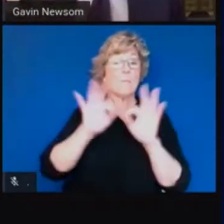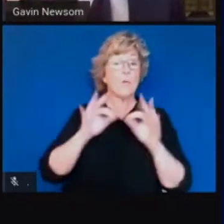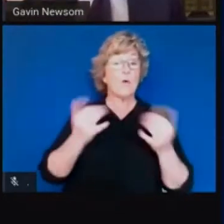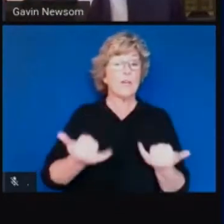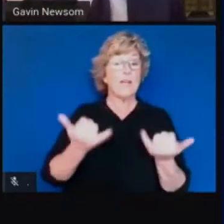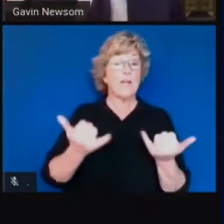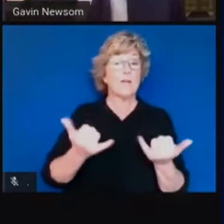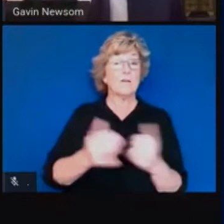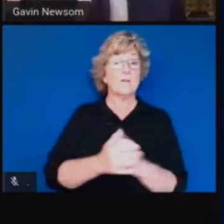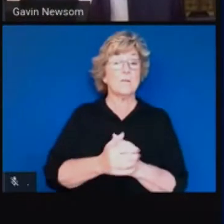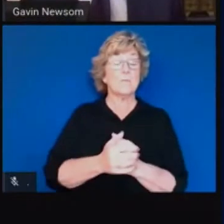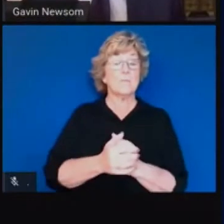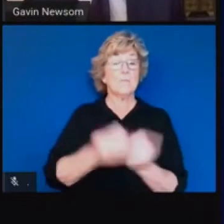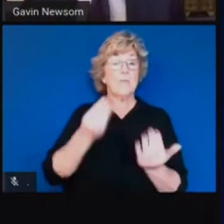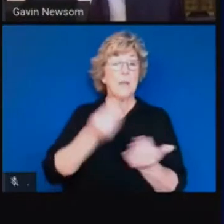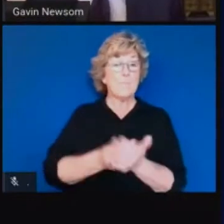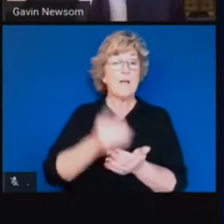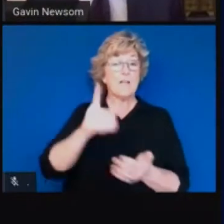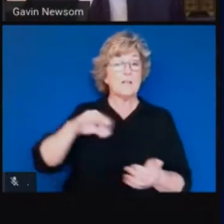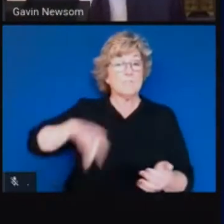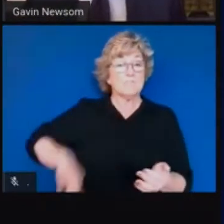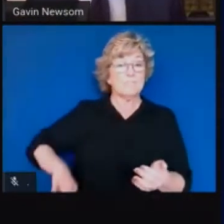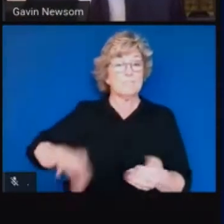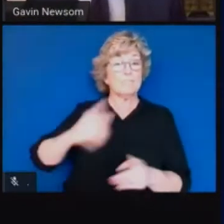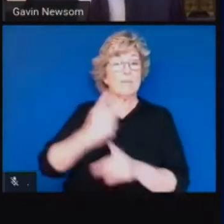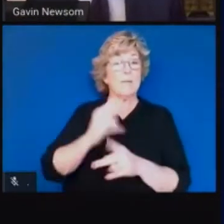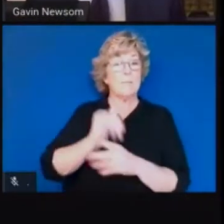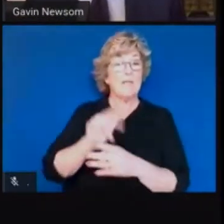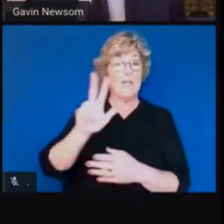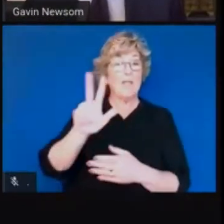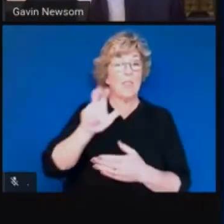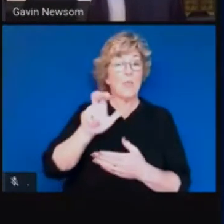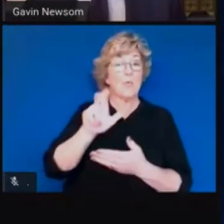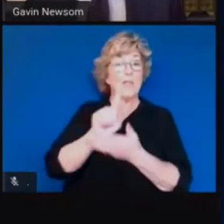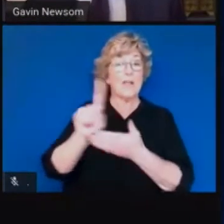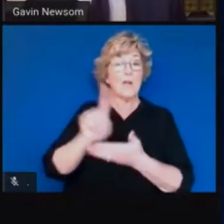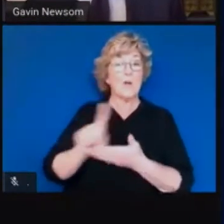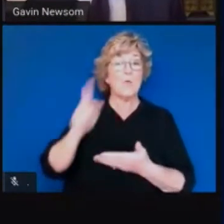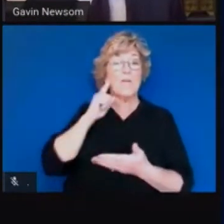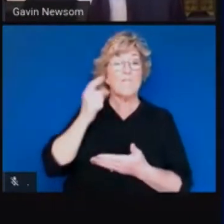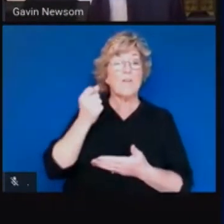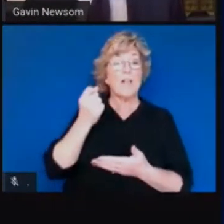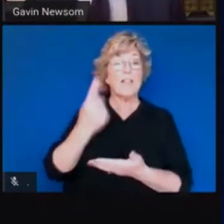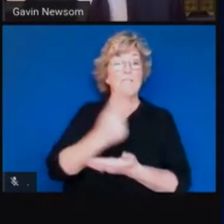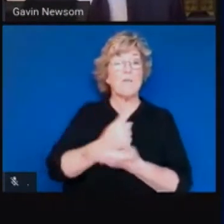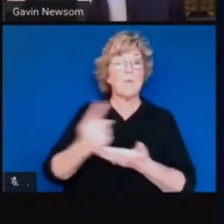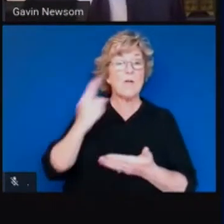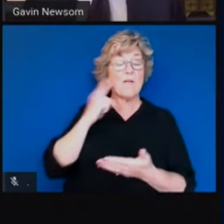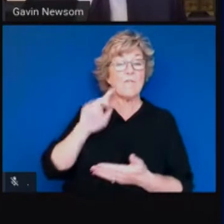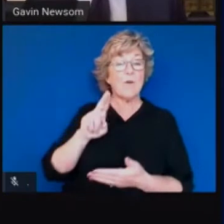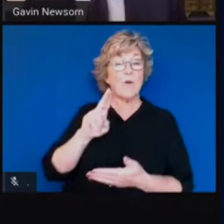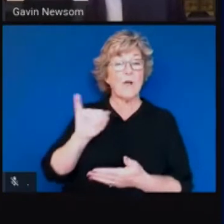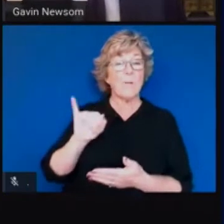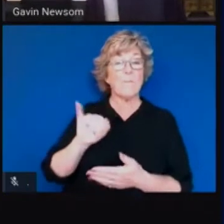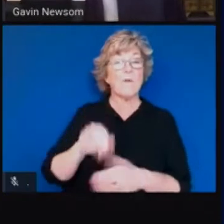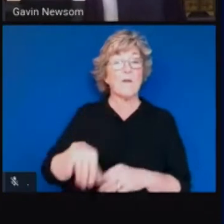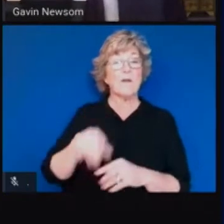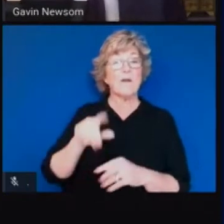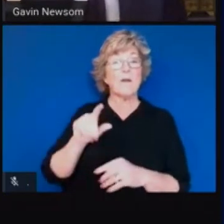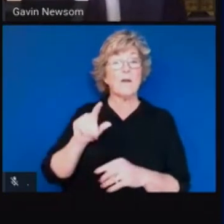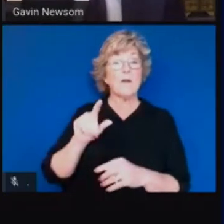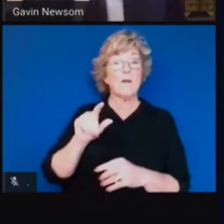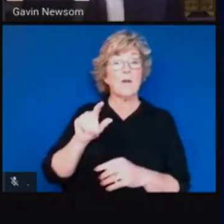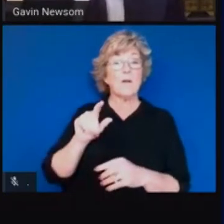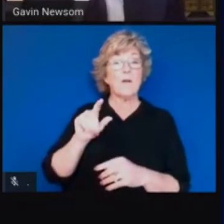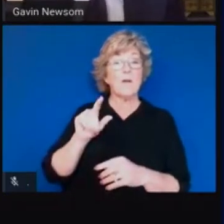it's money directly in your pocket. That's the $300 a week for the next 11 weeks for unemployment. That's $20 billion, we believe,